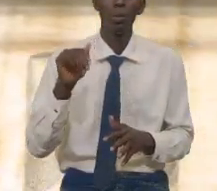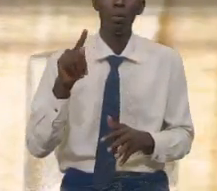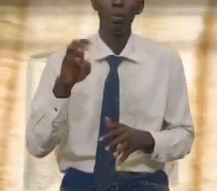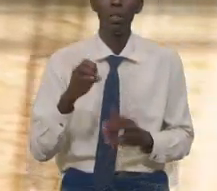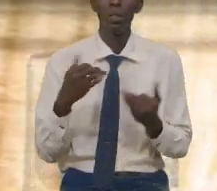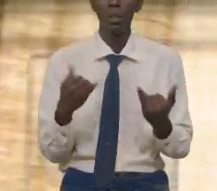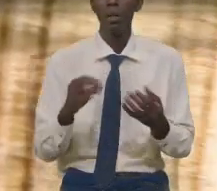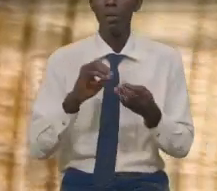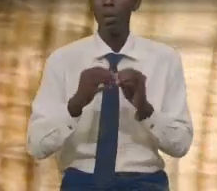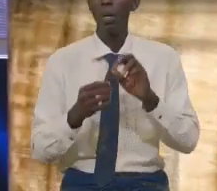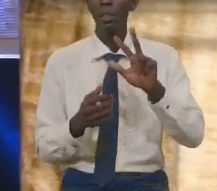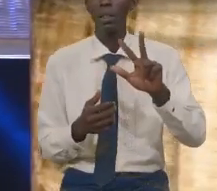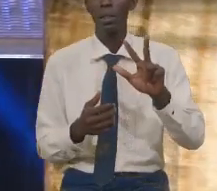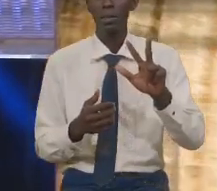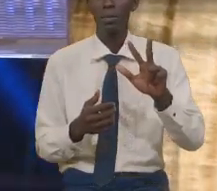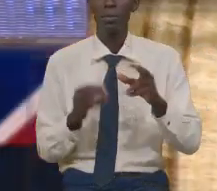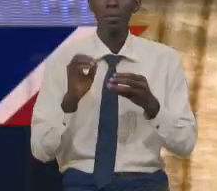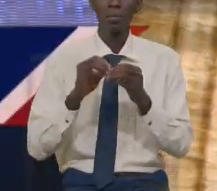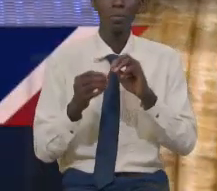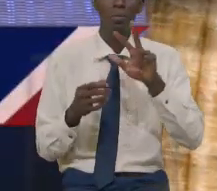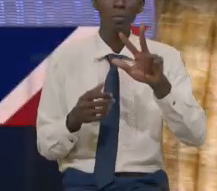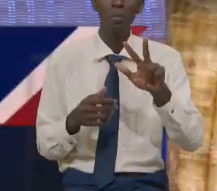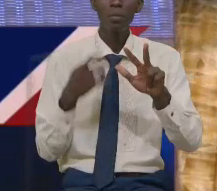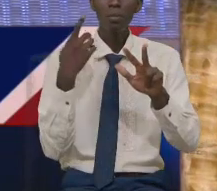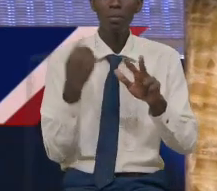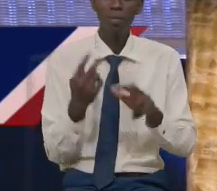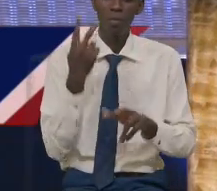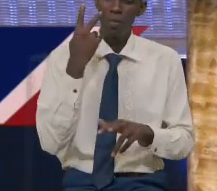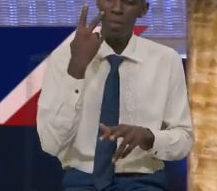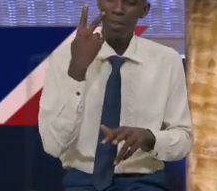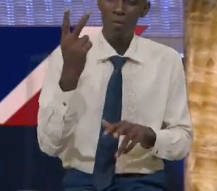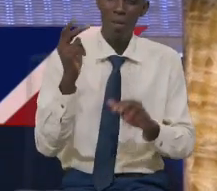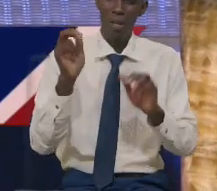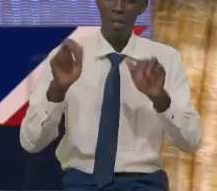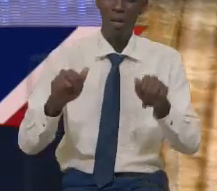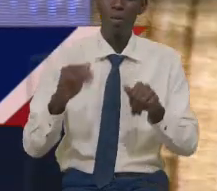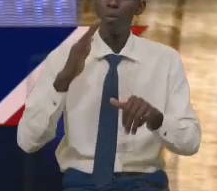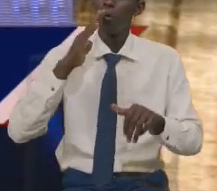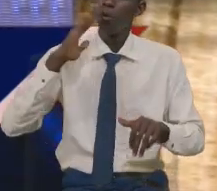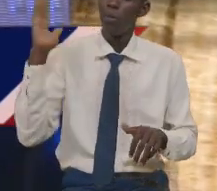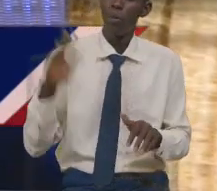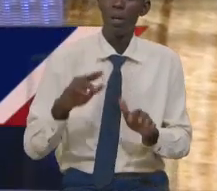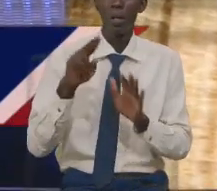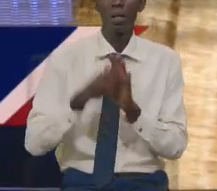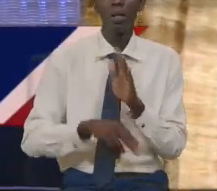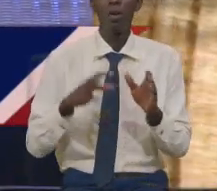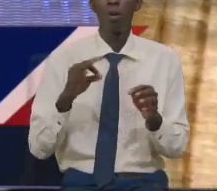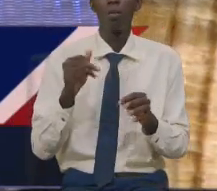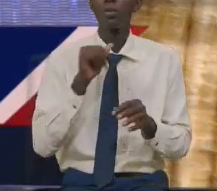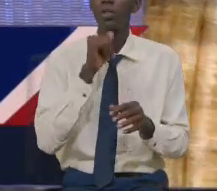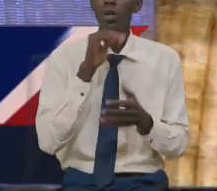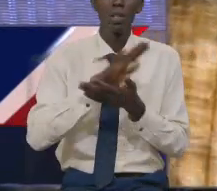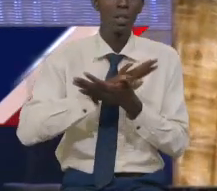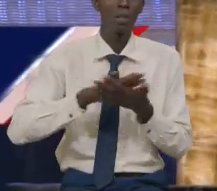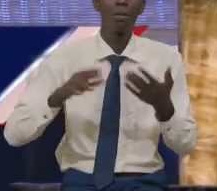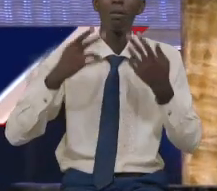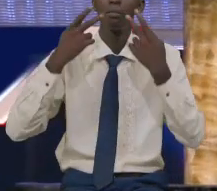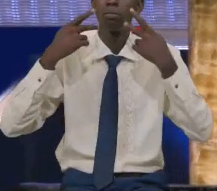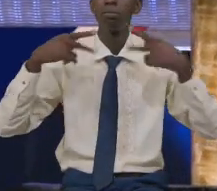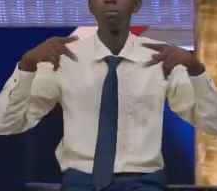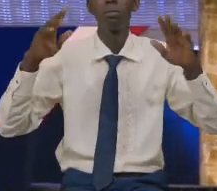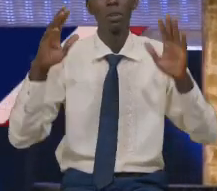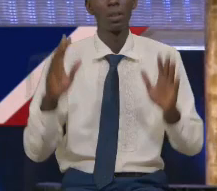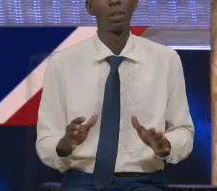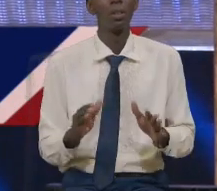three, we're looking at the visible wickedness of an unclean proclaimer. He was